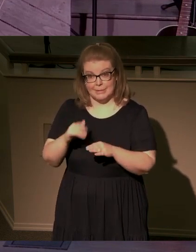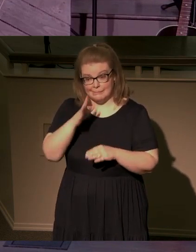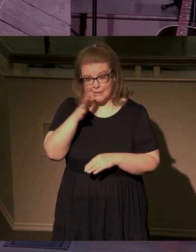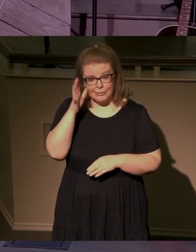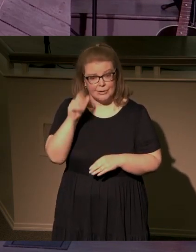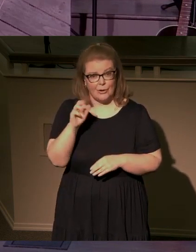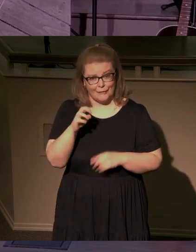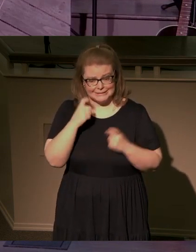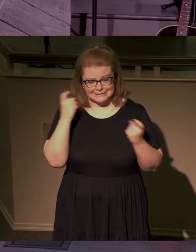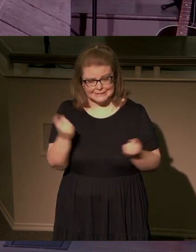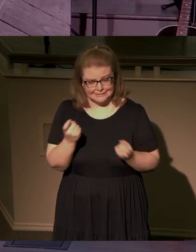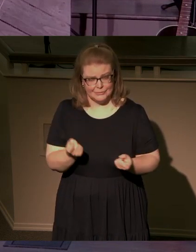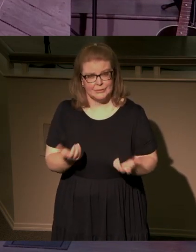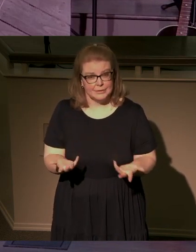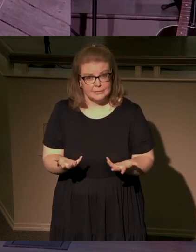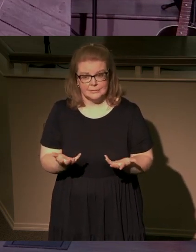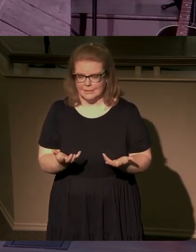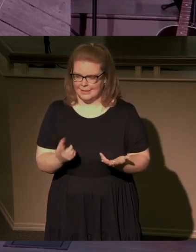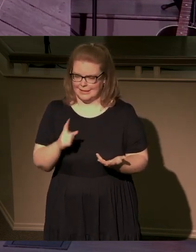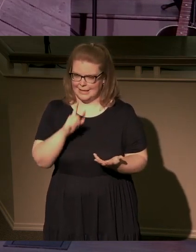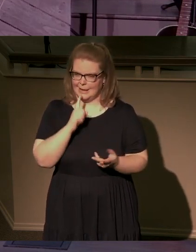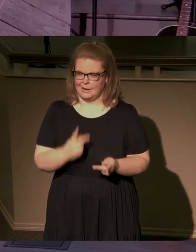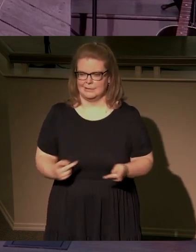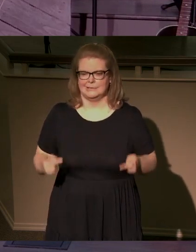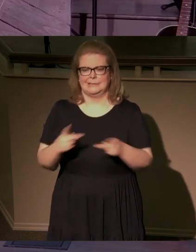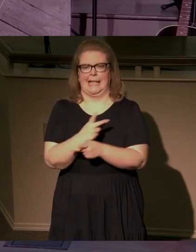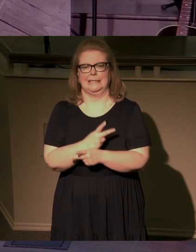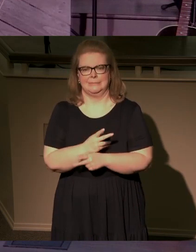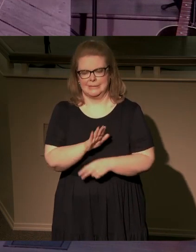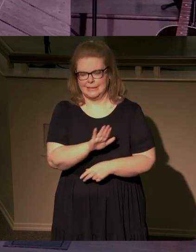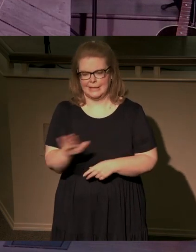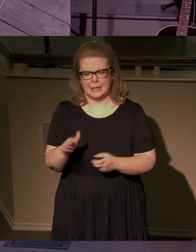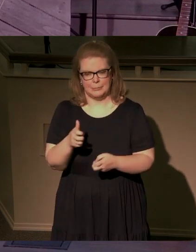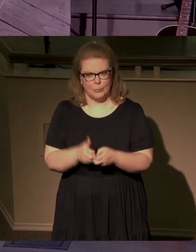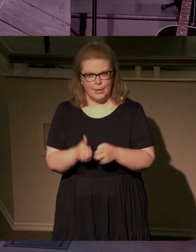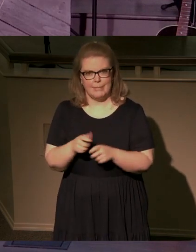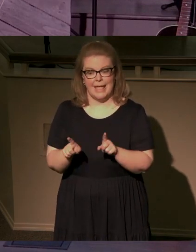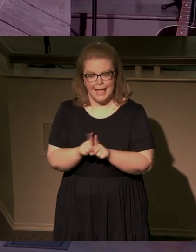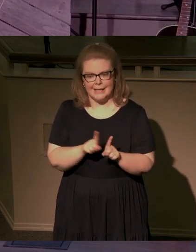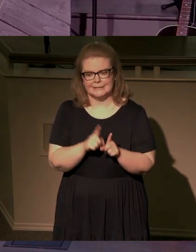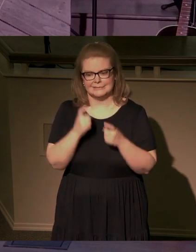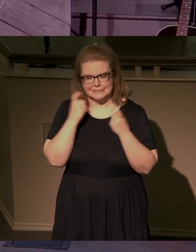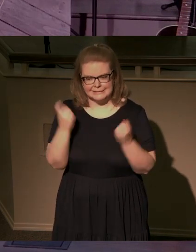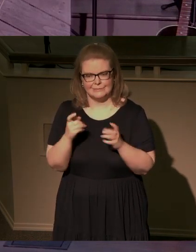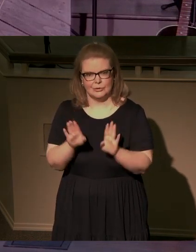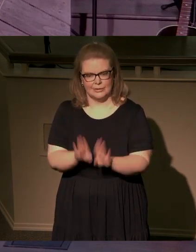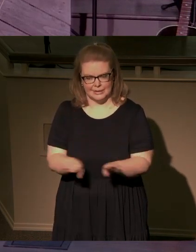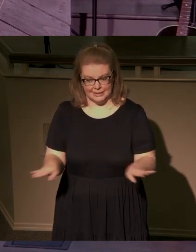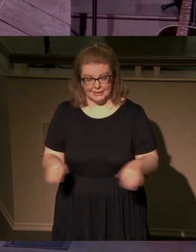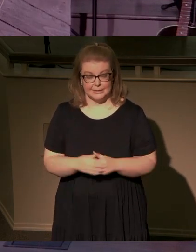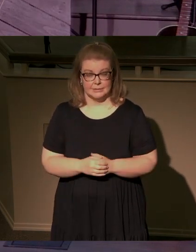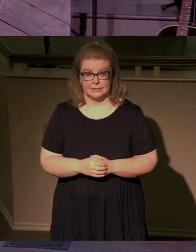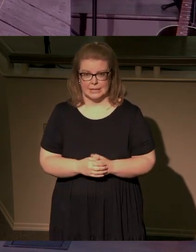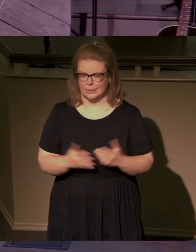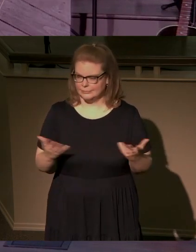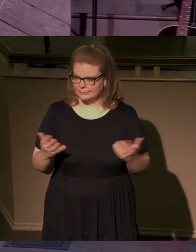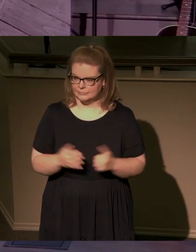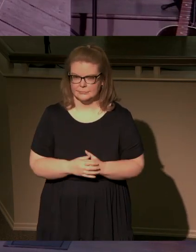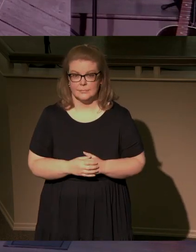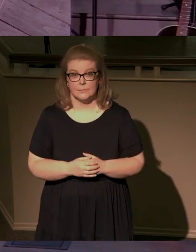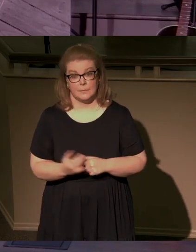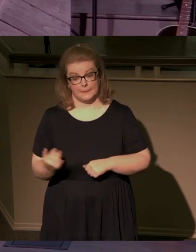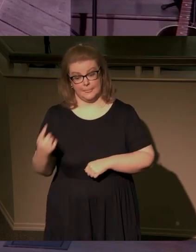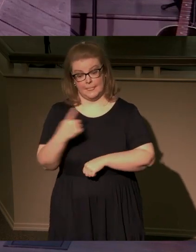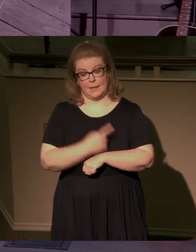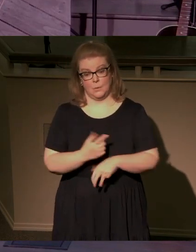you know what? It exacerbates their problems as sinful kids. So what is it? Today, what I want us